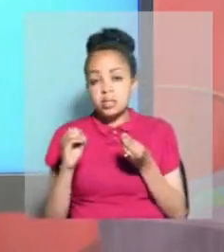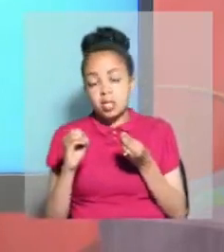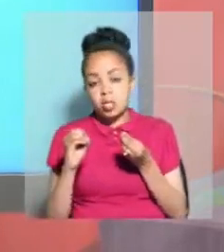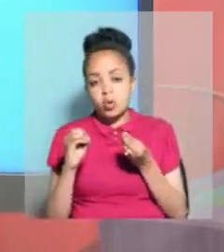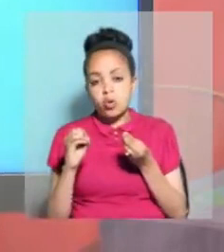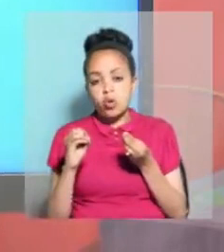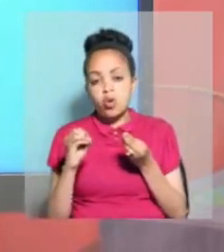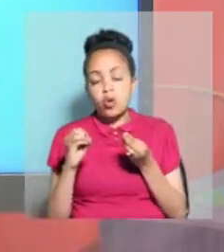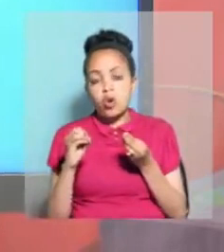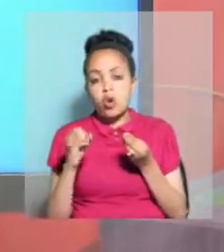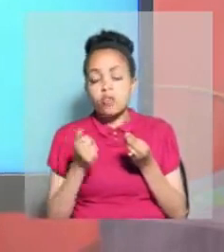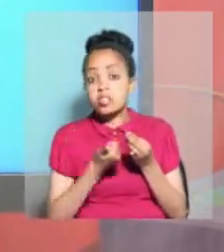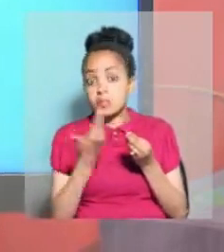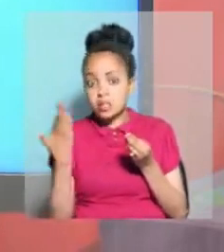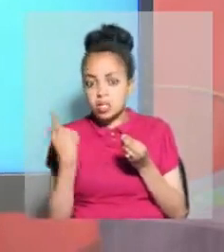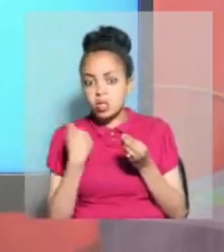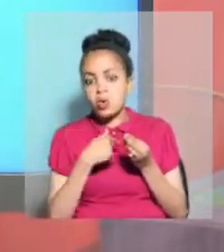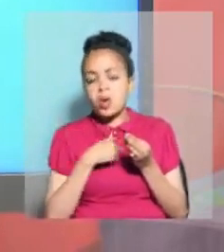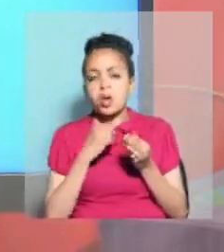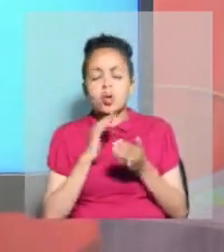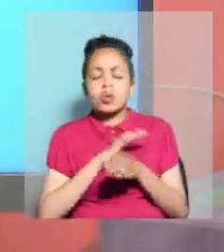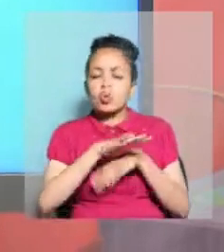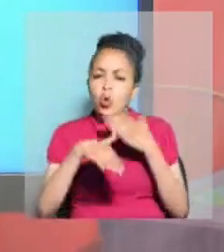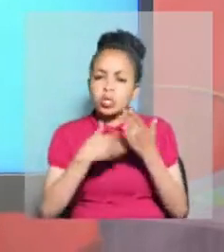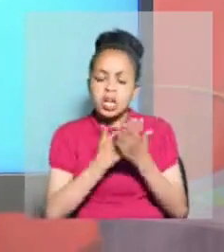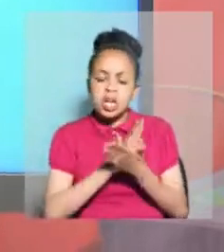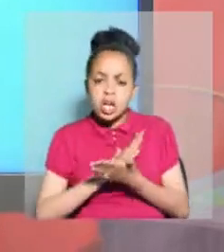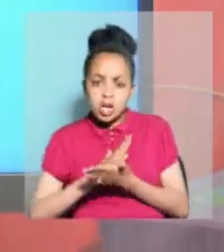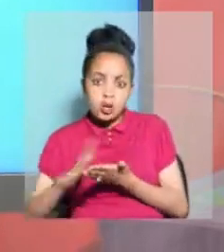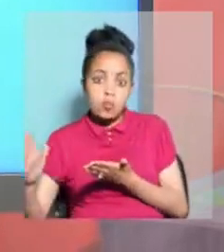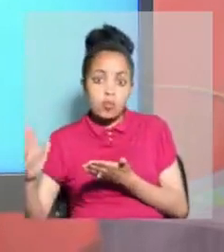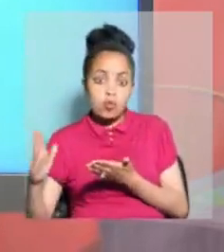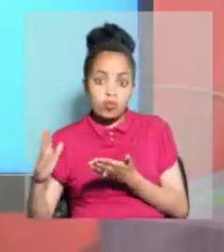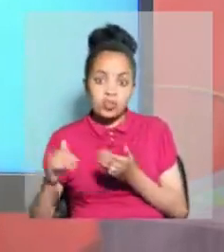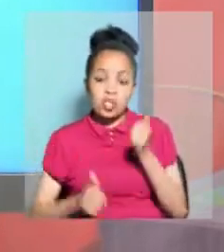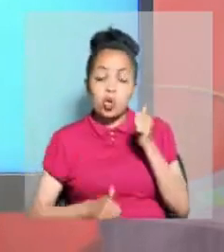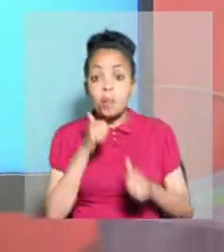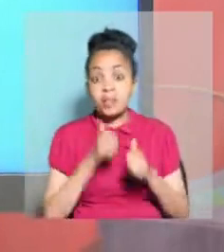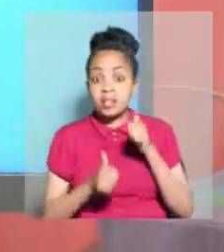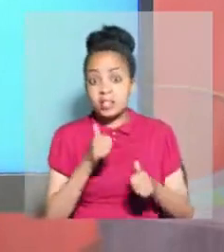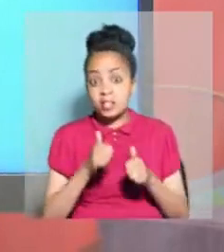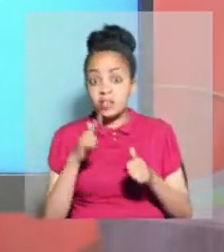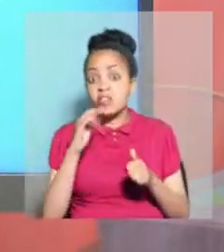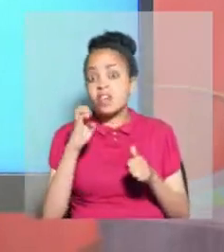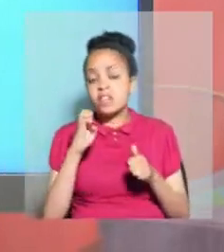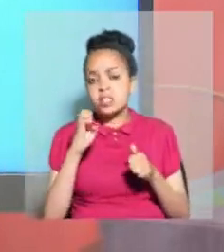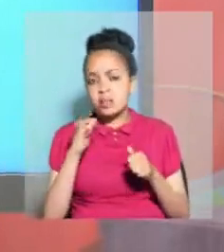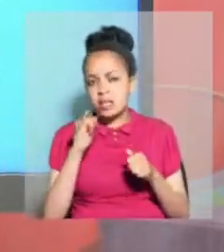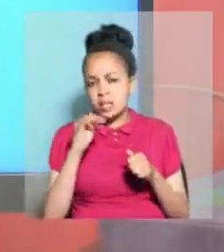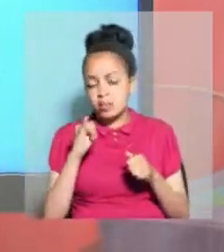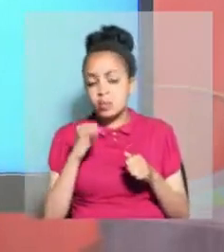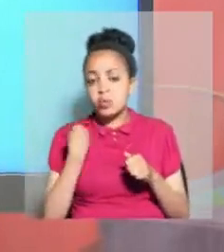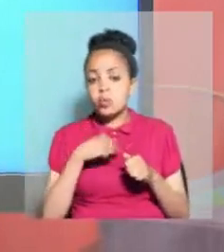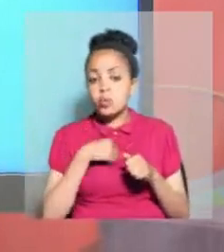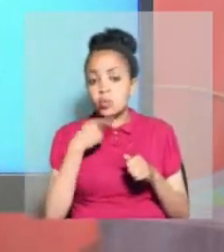of substrate to here, we can totally remove or dilute the effect of competitive reversible inhibitor. By